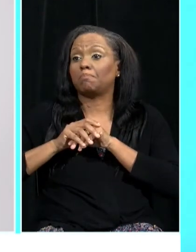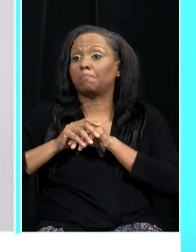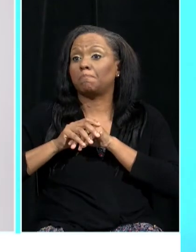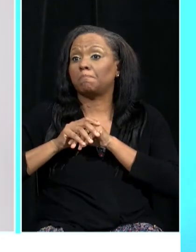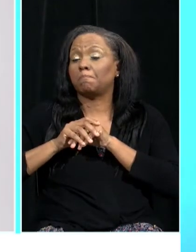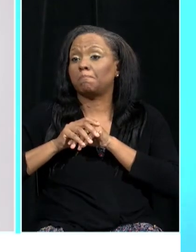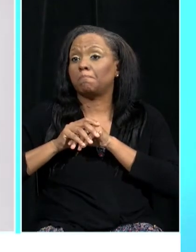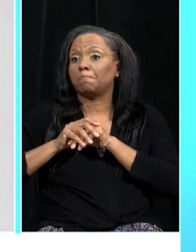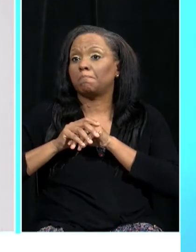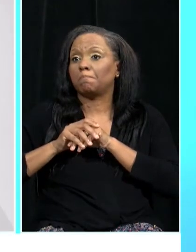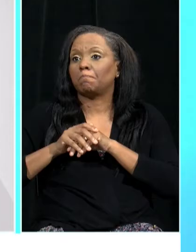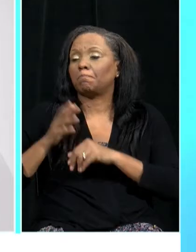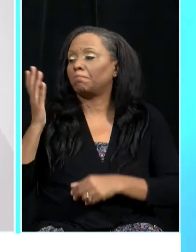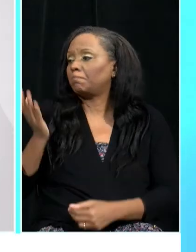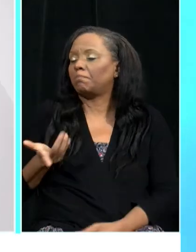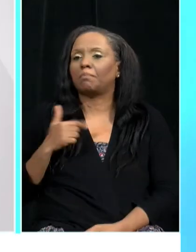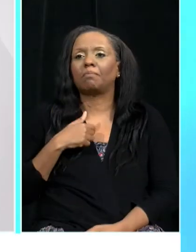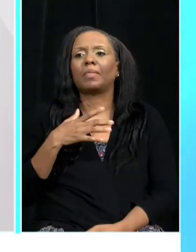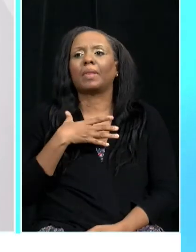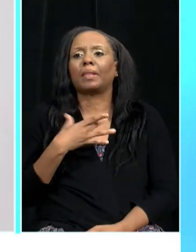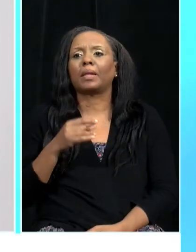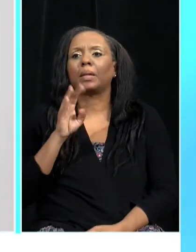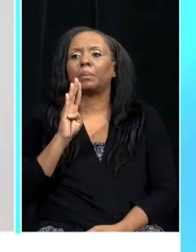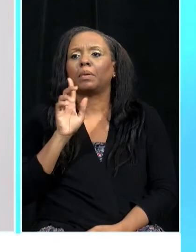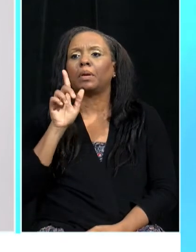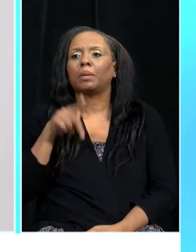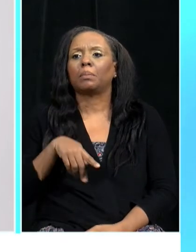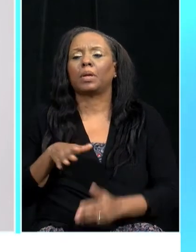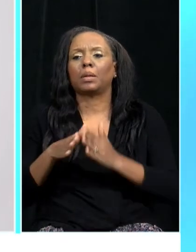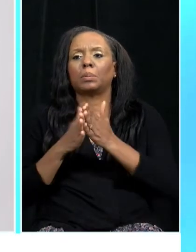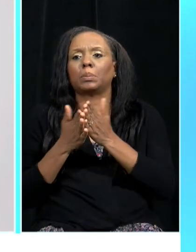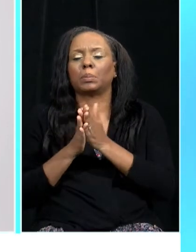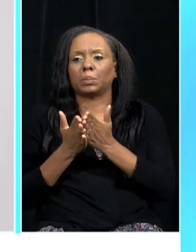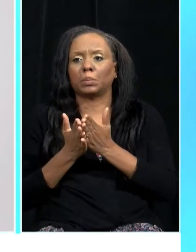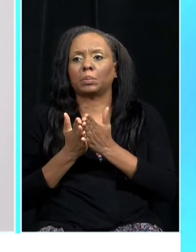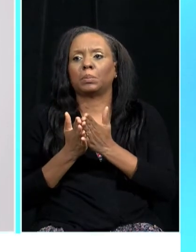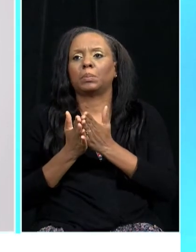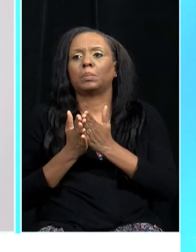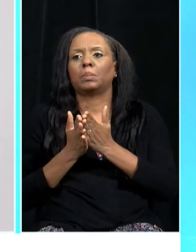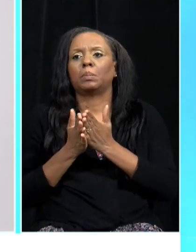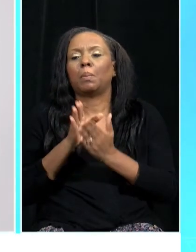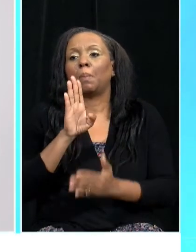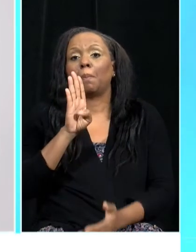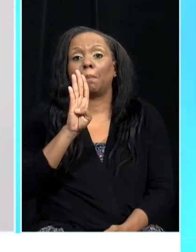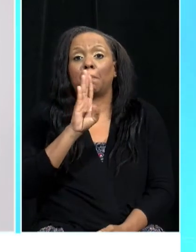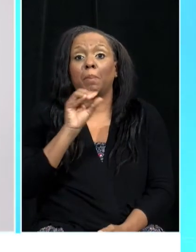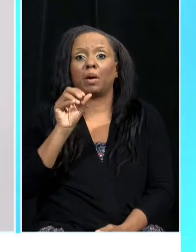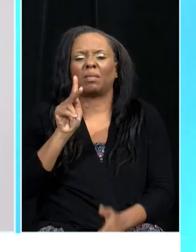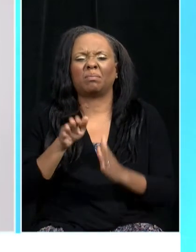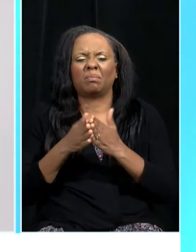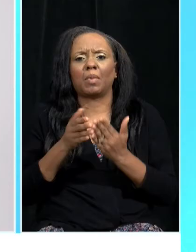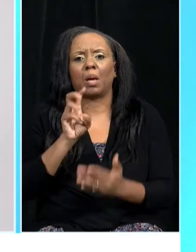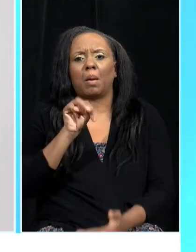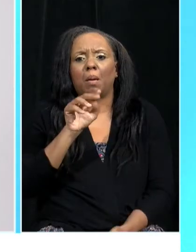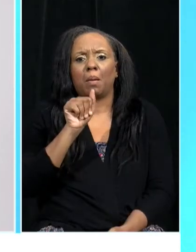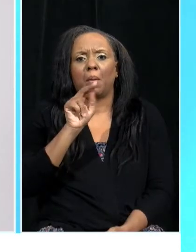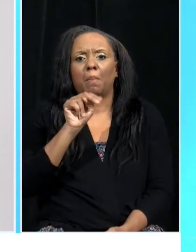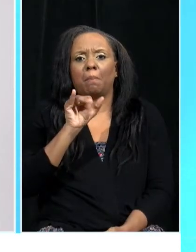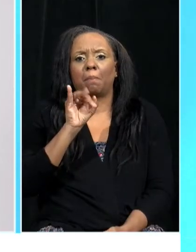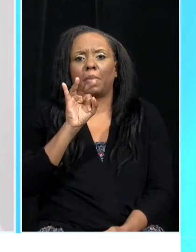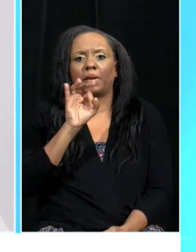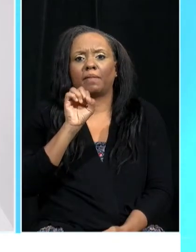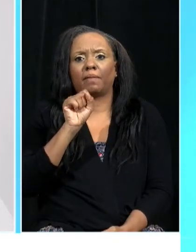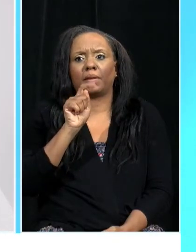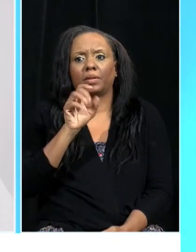Although I like the direction of the manifesto produced by the Barbados Labour Party, unfortunately I only see more taxes in our future and higher levels